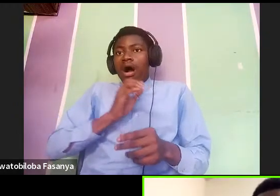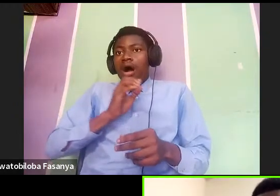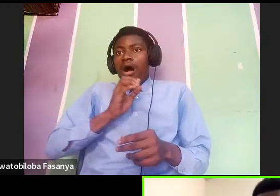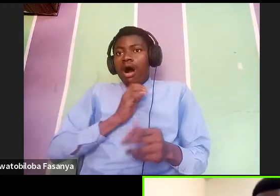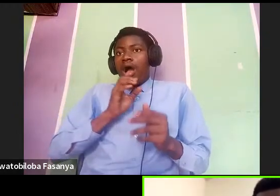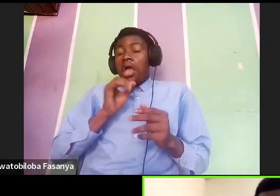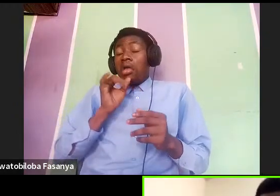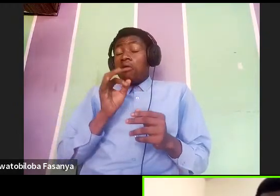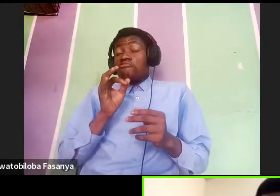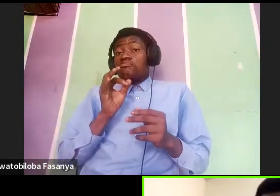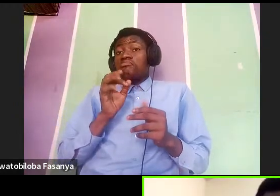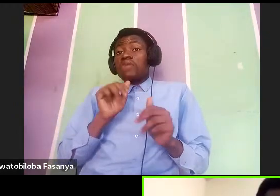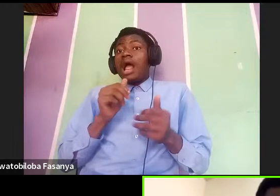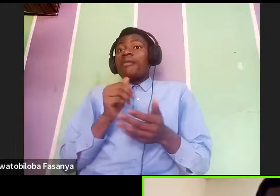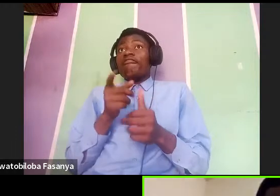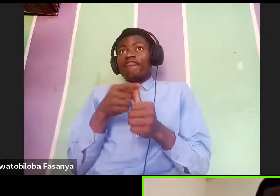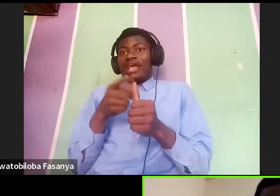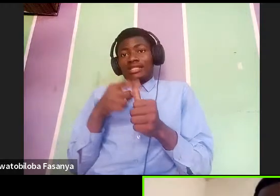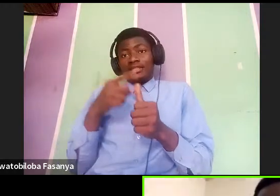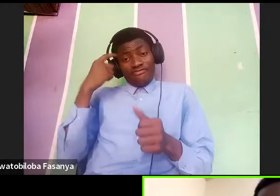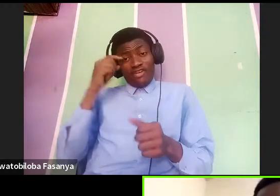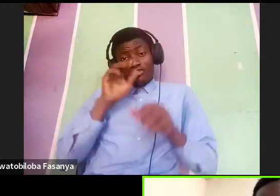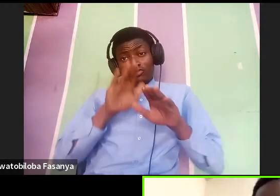is encourage them to cough.